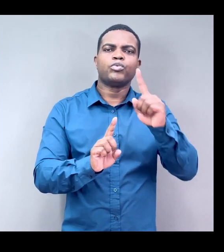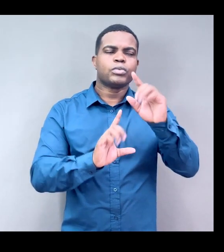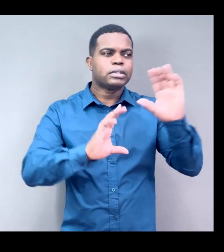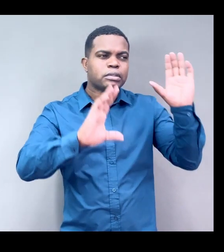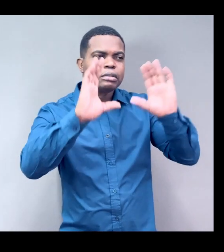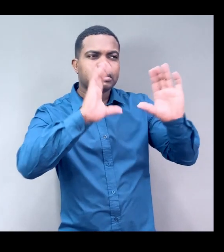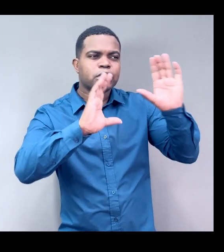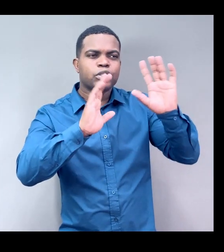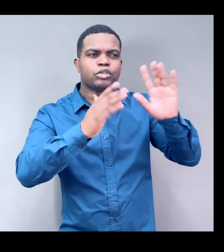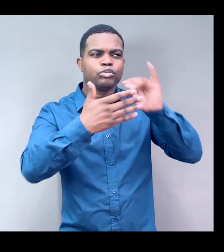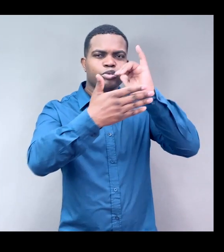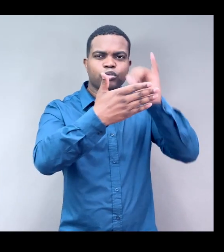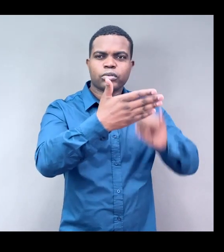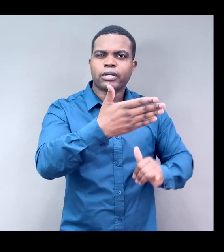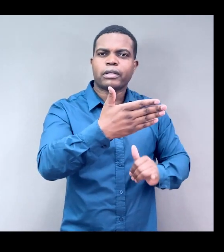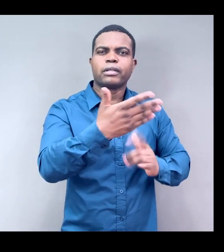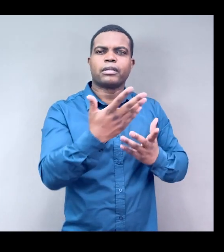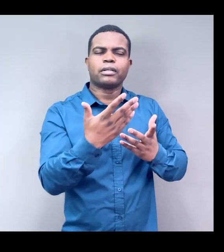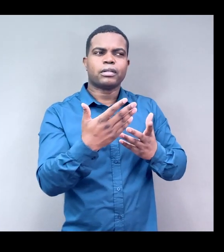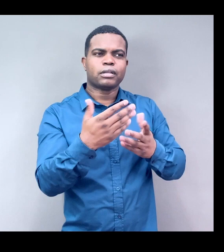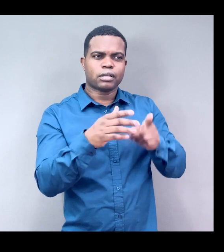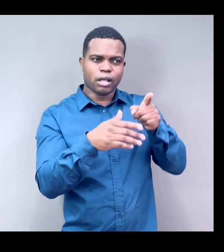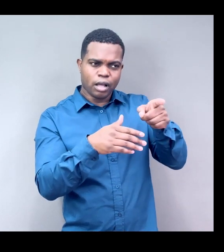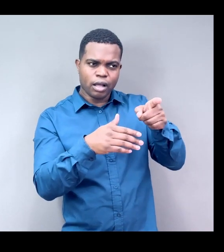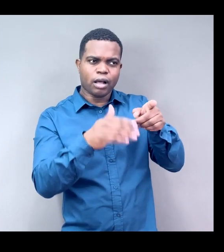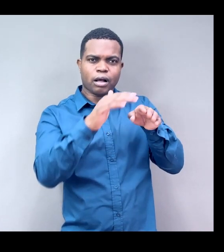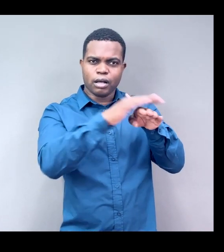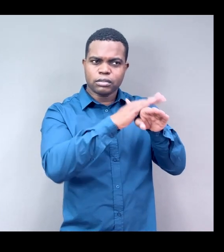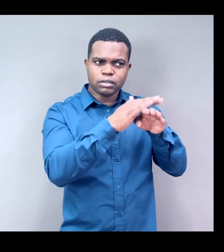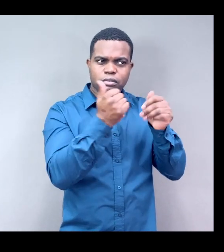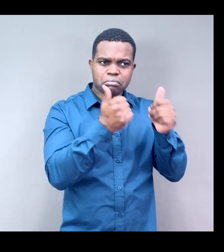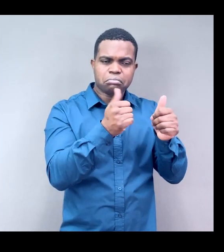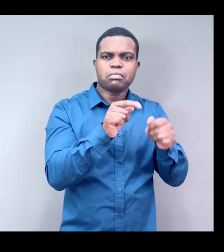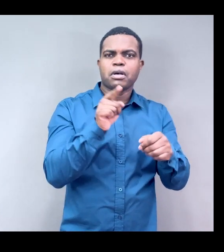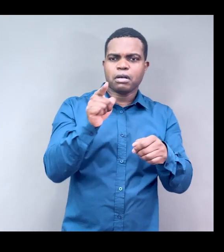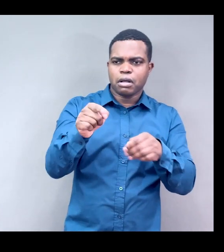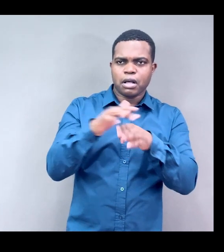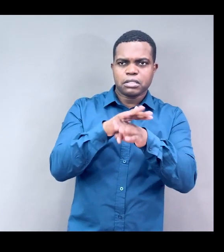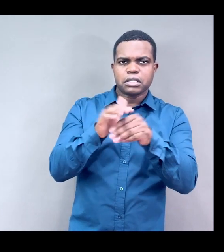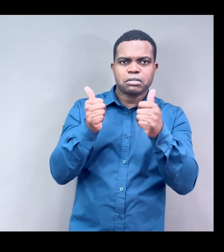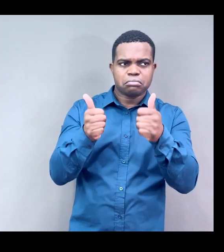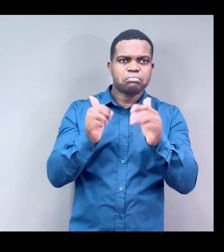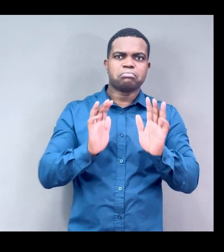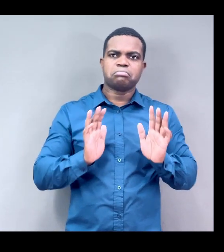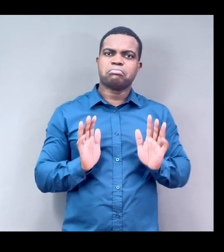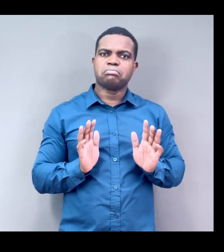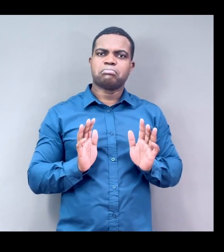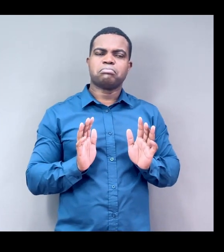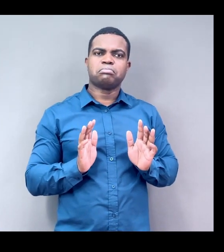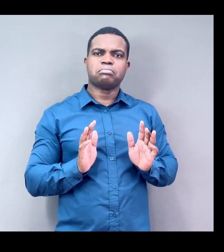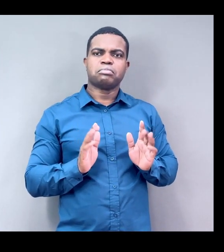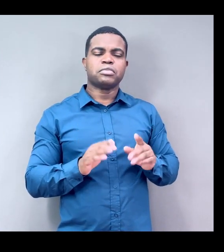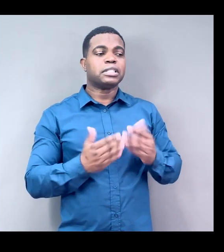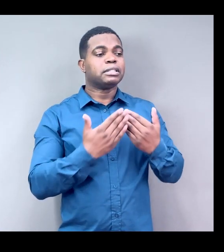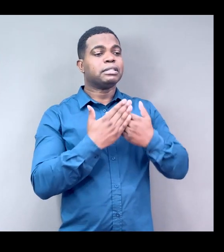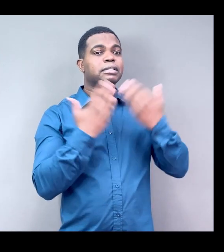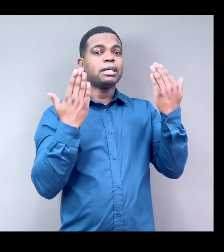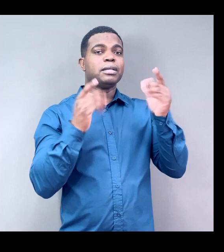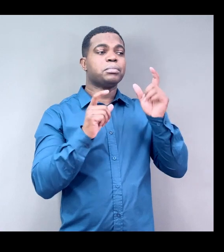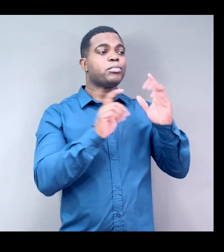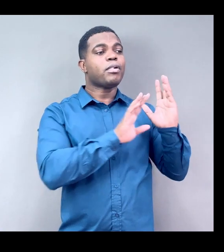working with, and you are going to be checking how easily it's